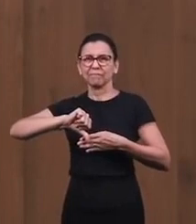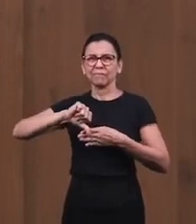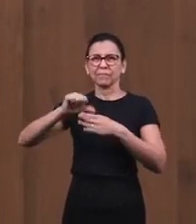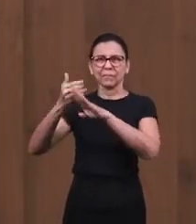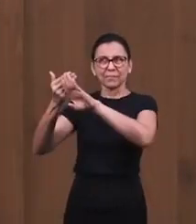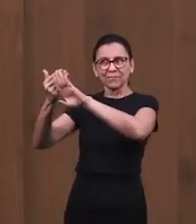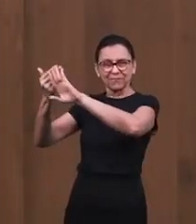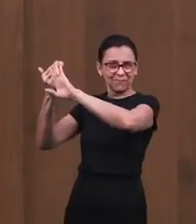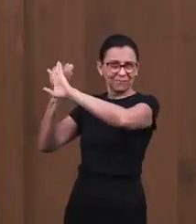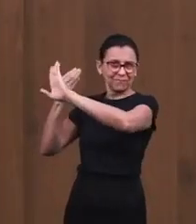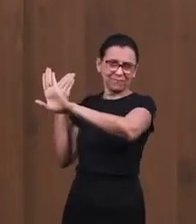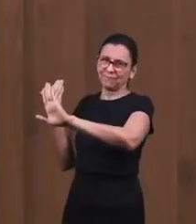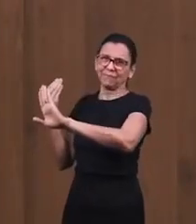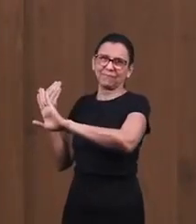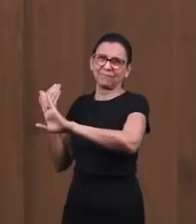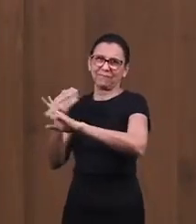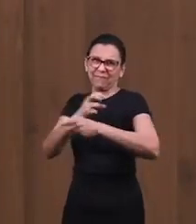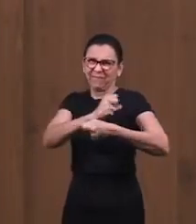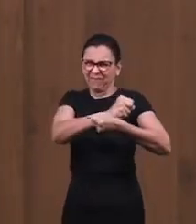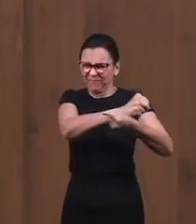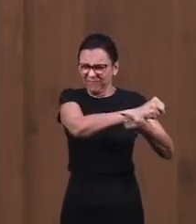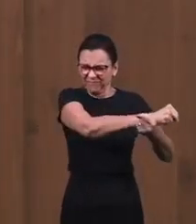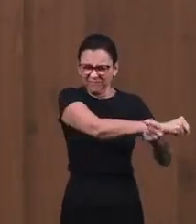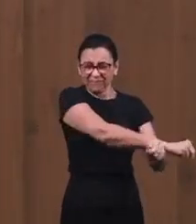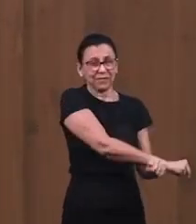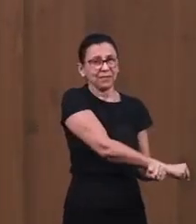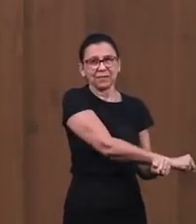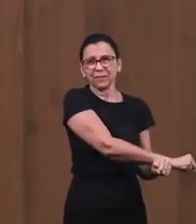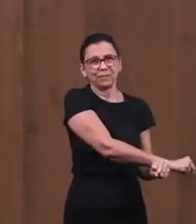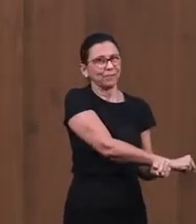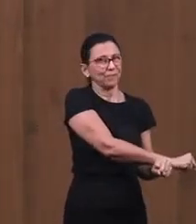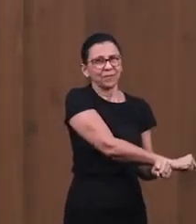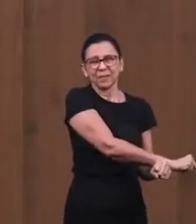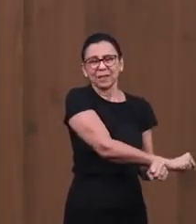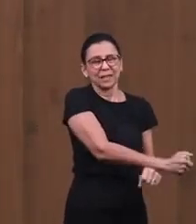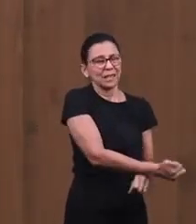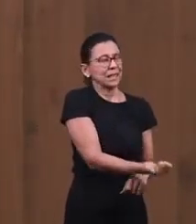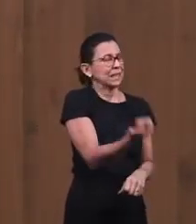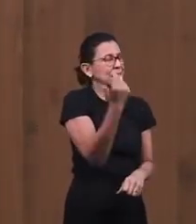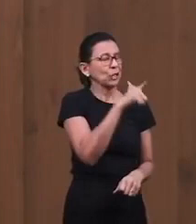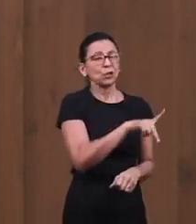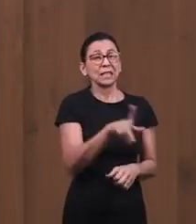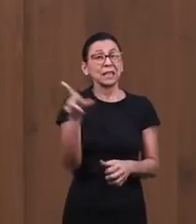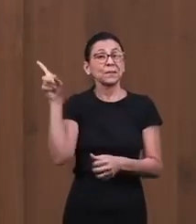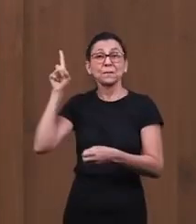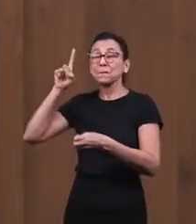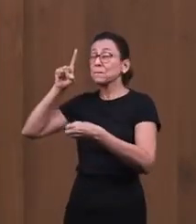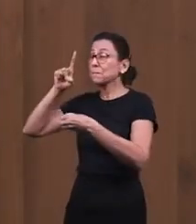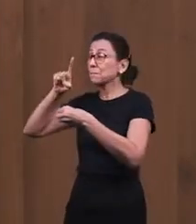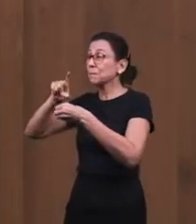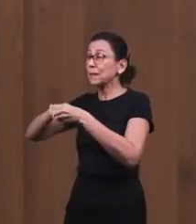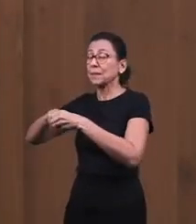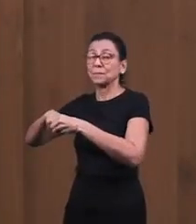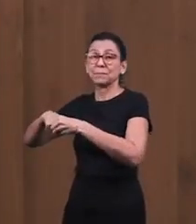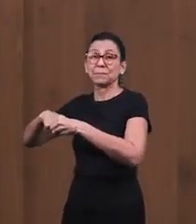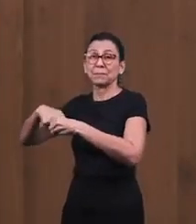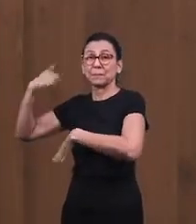bad habits, far away from the Lord. They are captive and they can't come back to the presence of the Lord. They were taken. They were